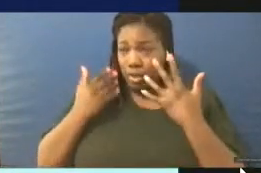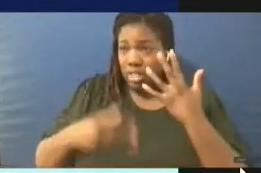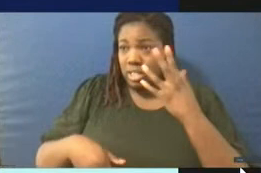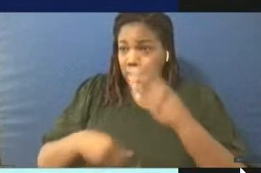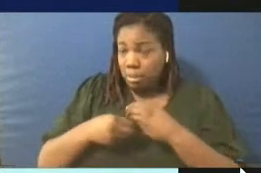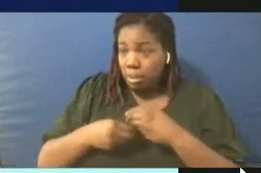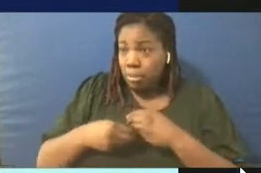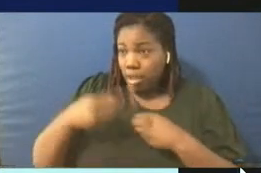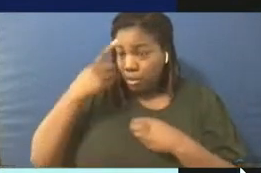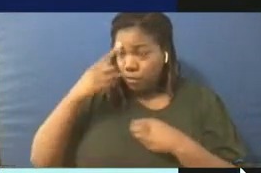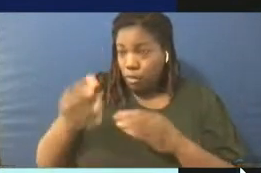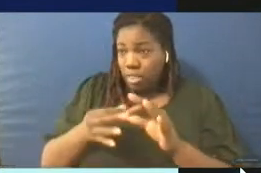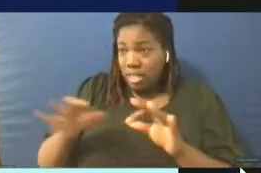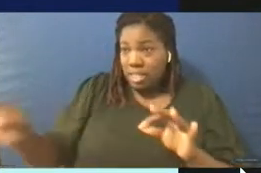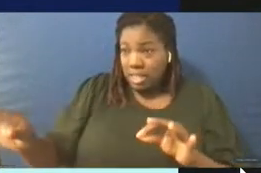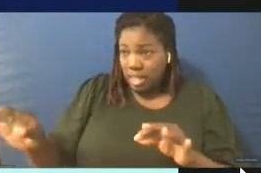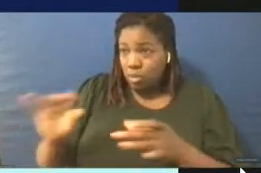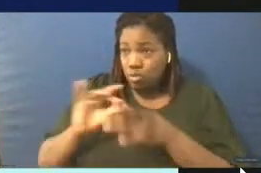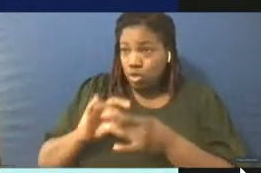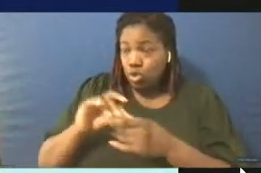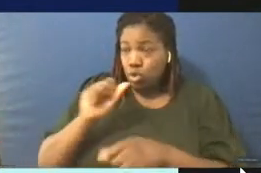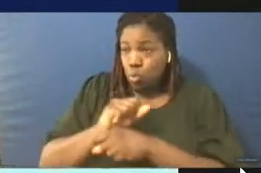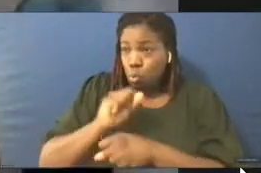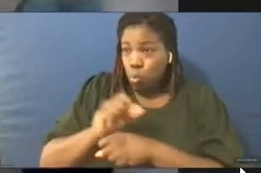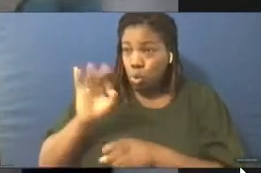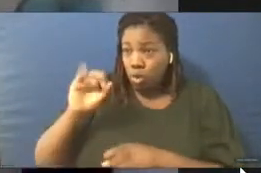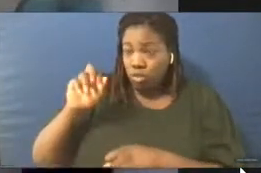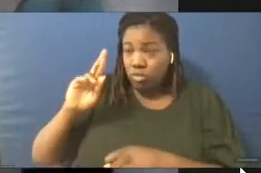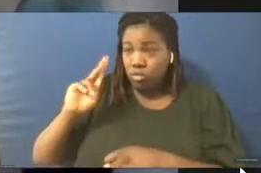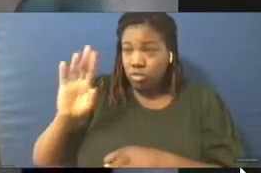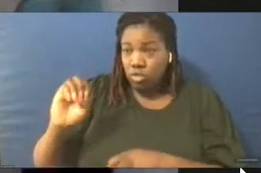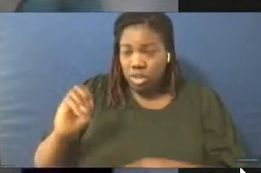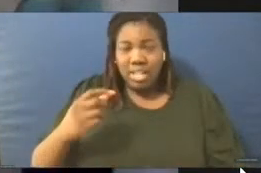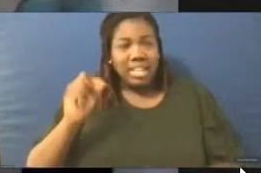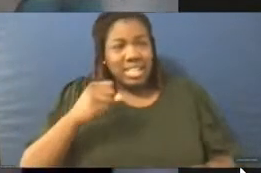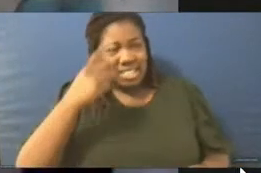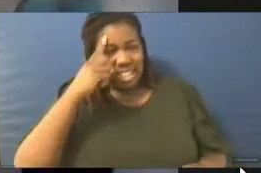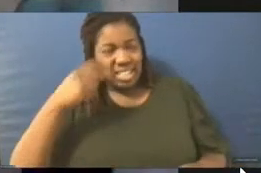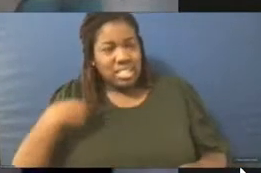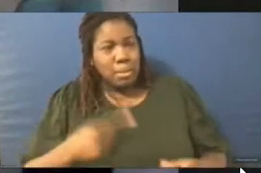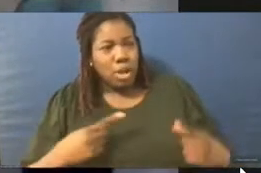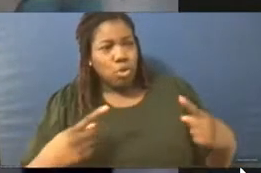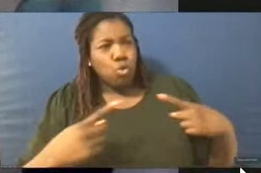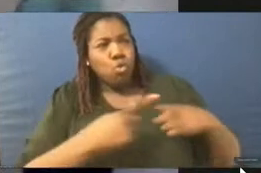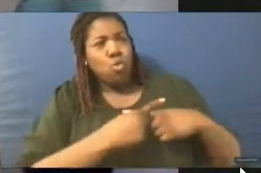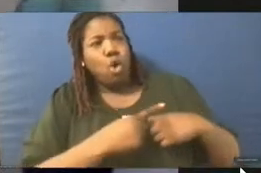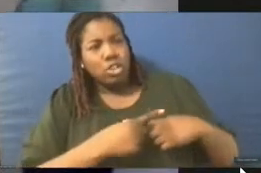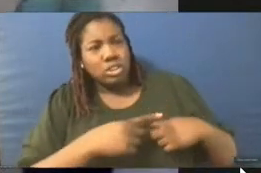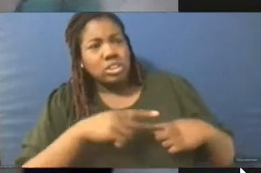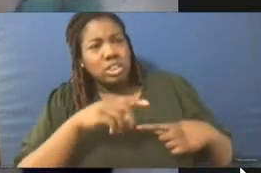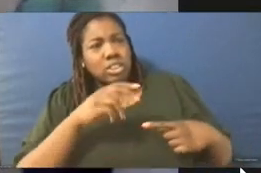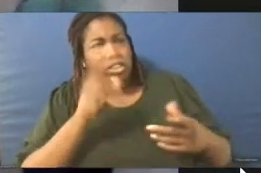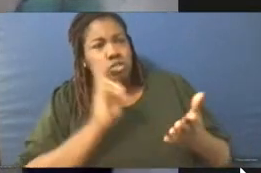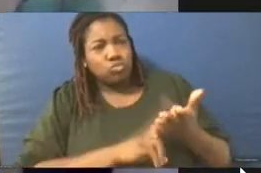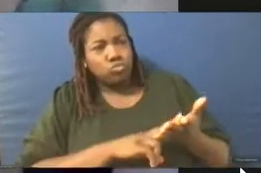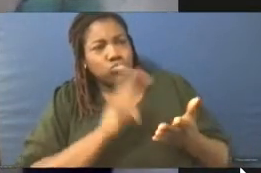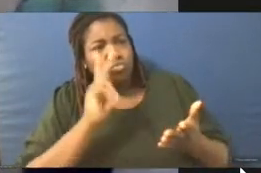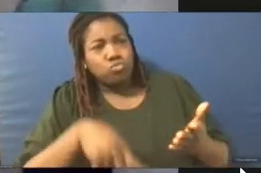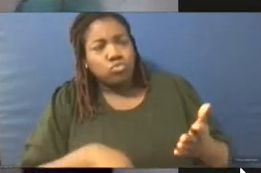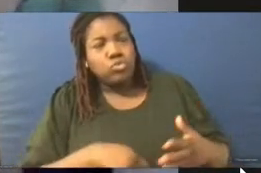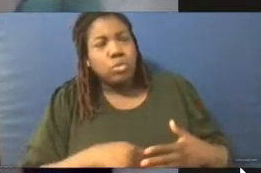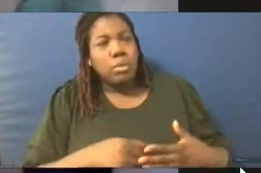workforce? Yes, I think it's about cross-enrollment and just beyond technology, but I'm happy to follow up about specific